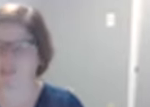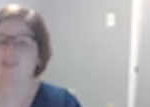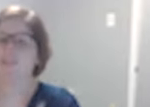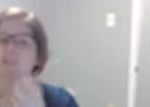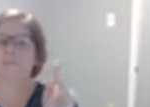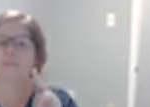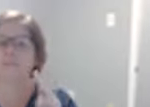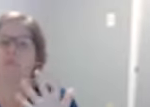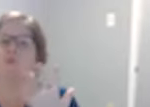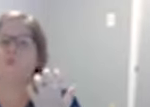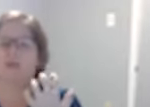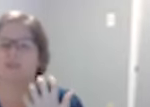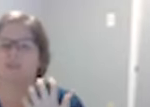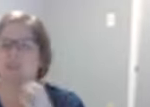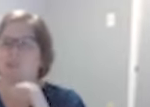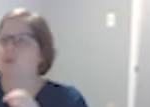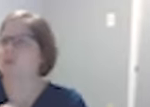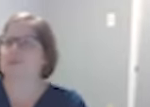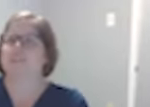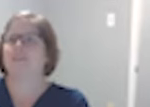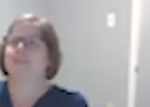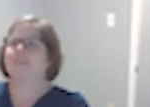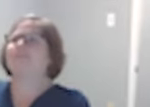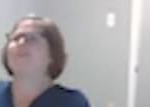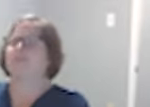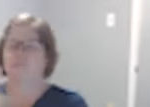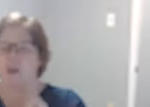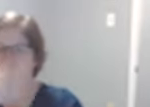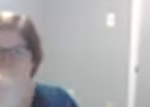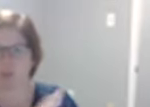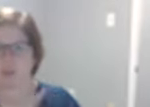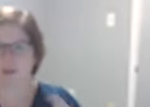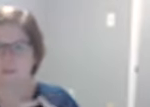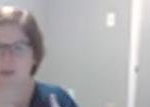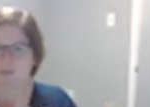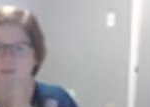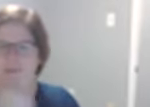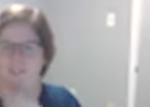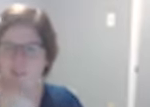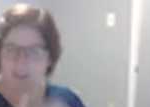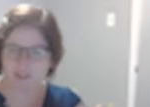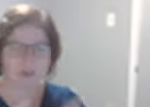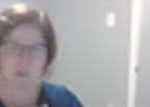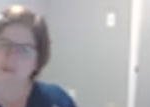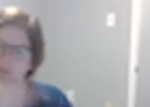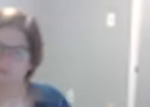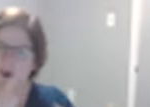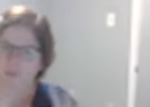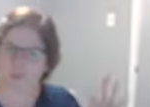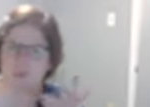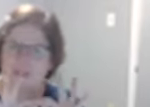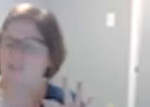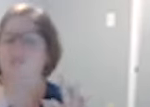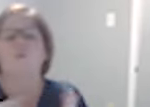they just ignore a small little chore. I don't think that's the good attitude. So whatever you have right now in